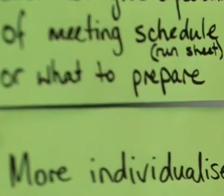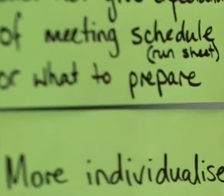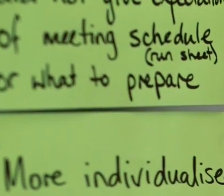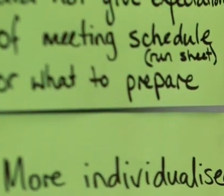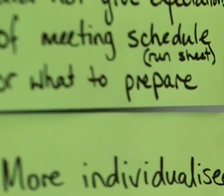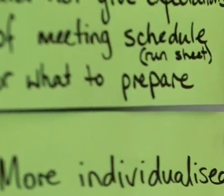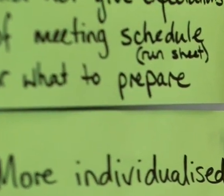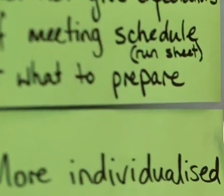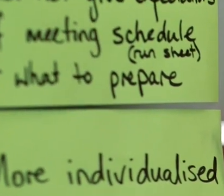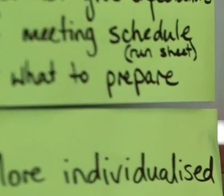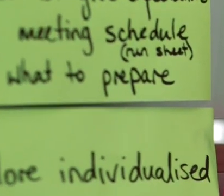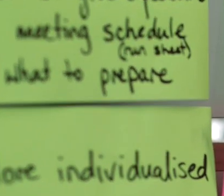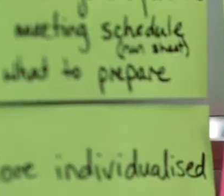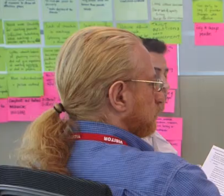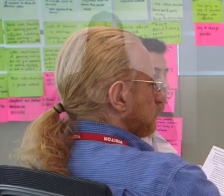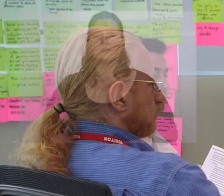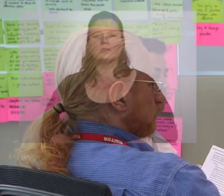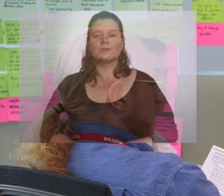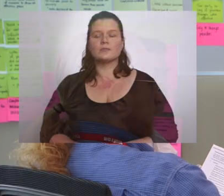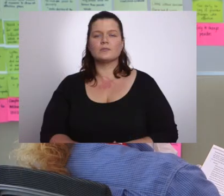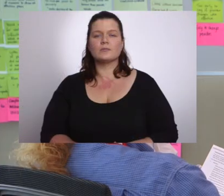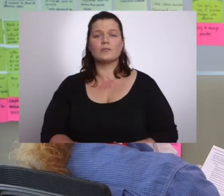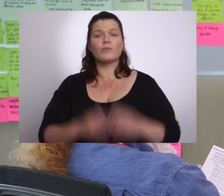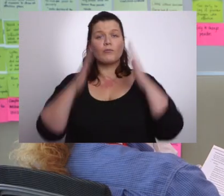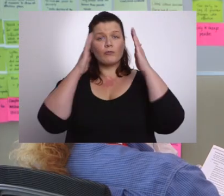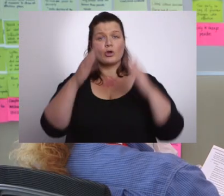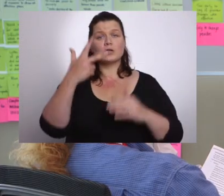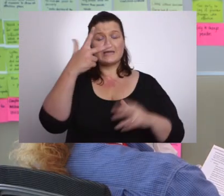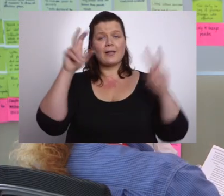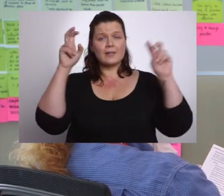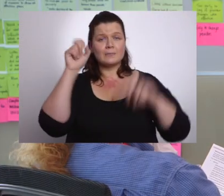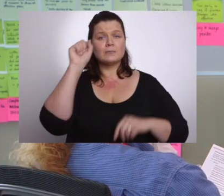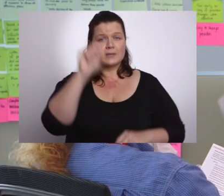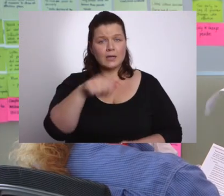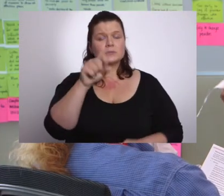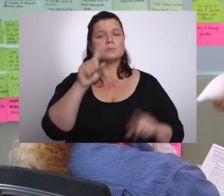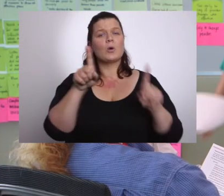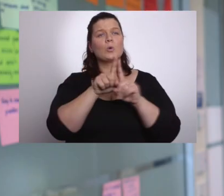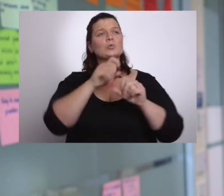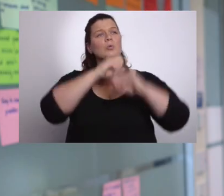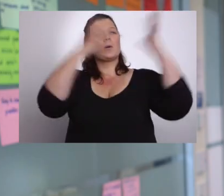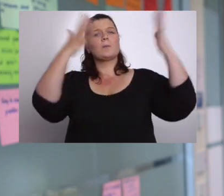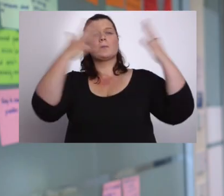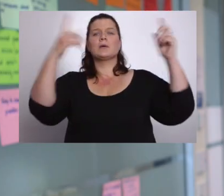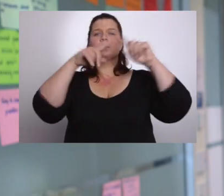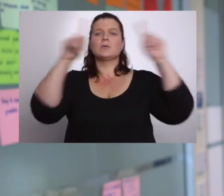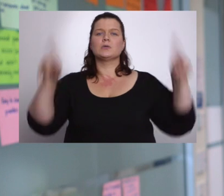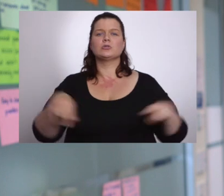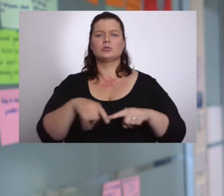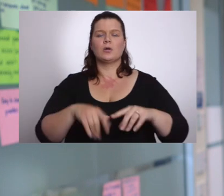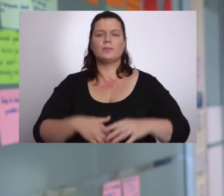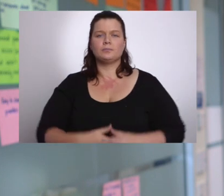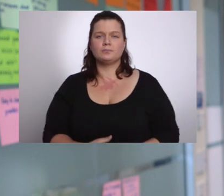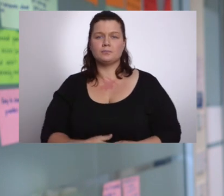think best sits in that theme. We're also looking at bigger picture type questions and wanting to track those. So overall, what